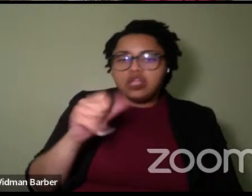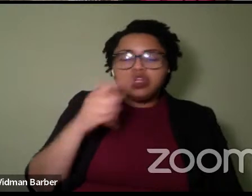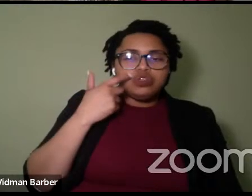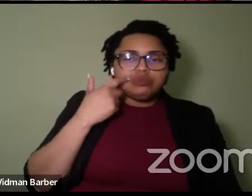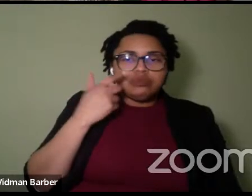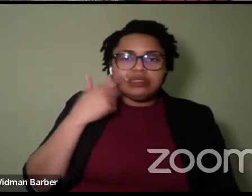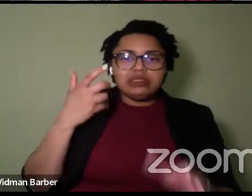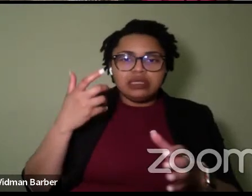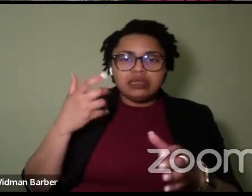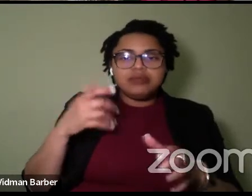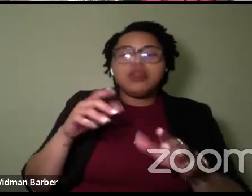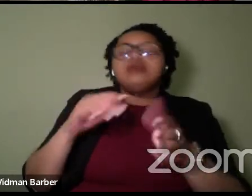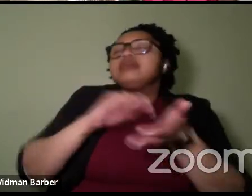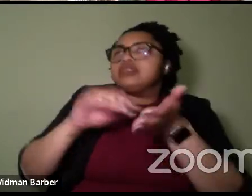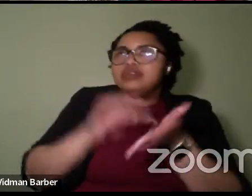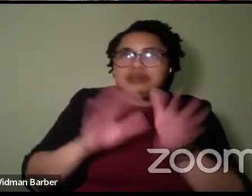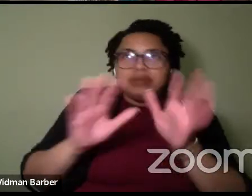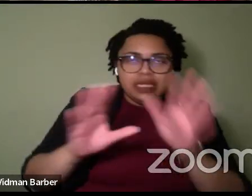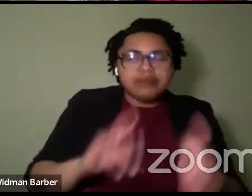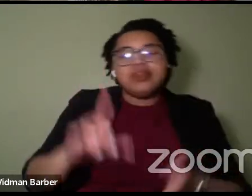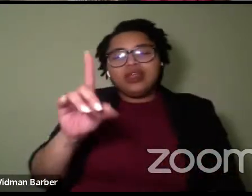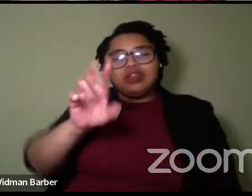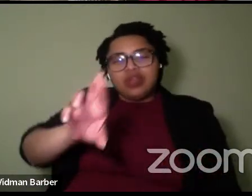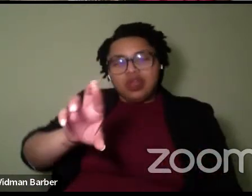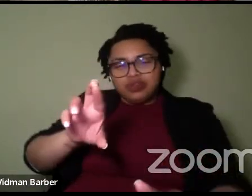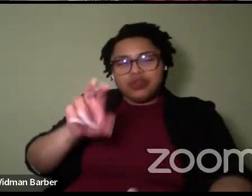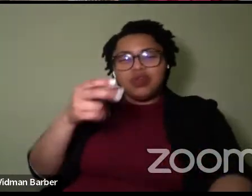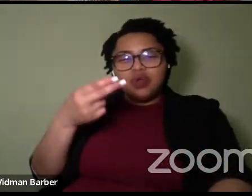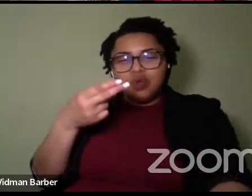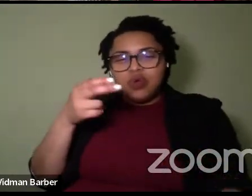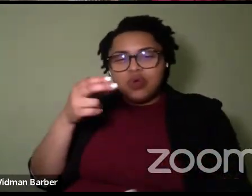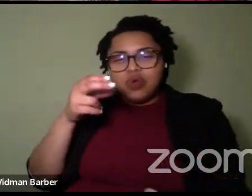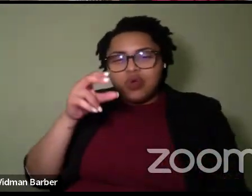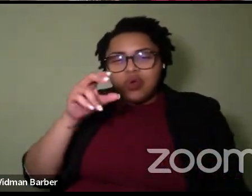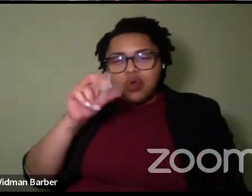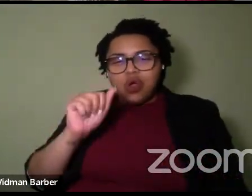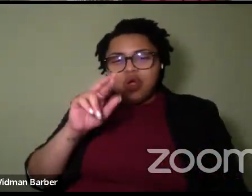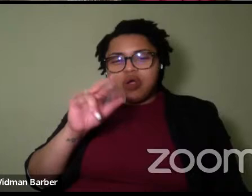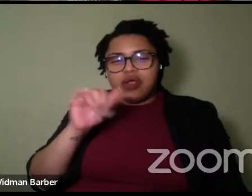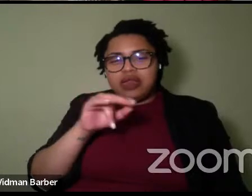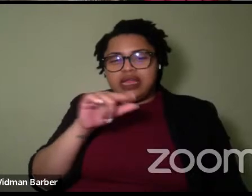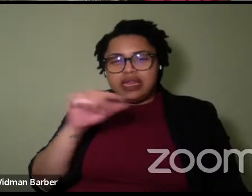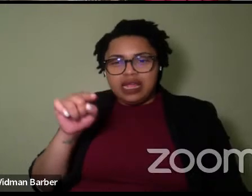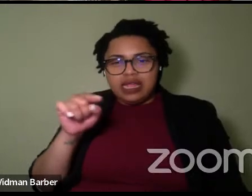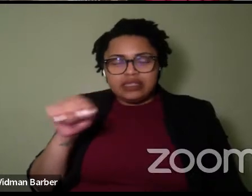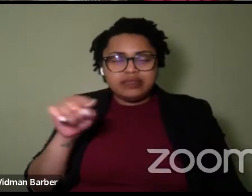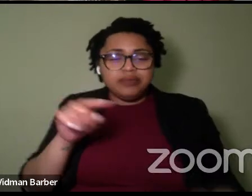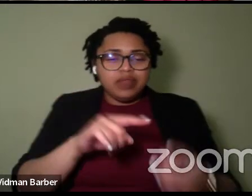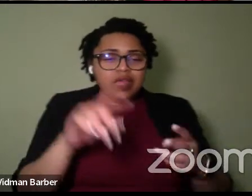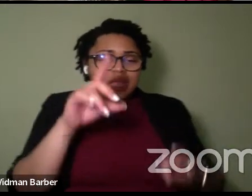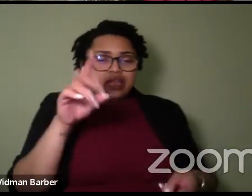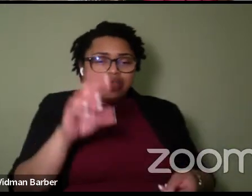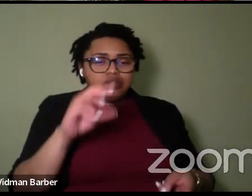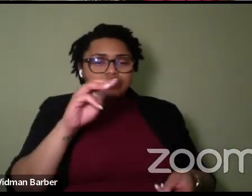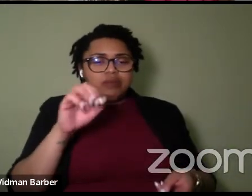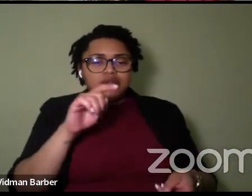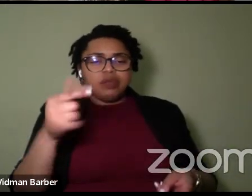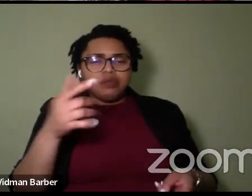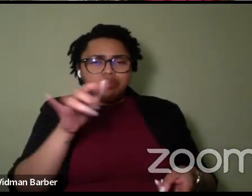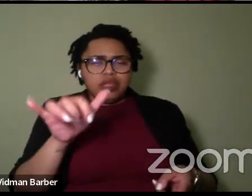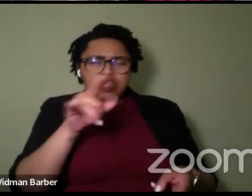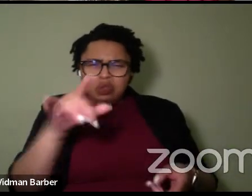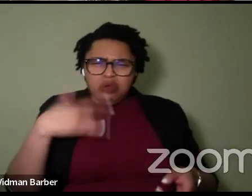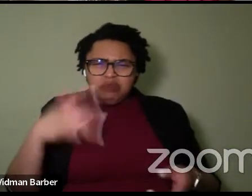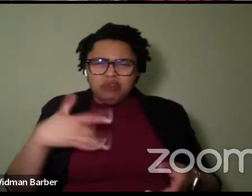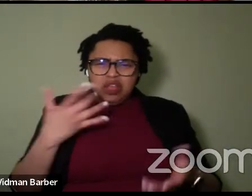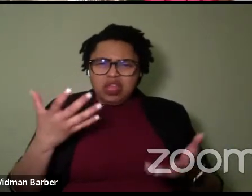Dr. Hernandez, yours just came out, and Dr. Montgomery, yours came out last year. Why do you feel the time was right? Because both of you mentioned that